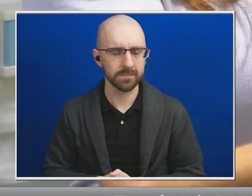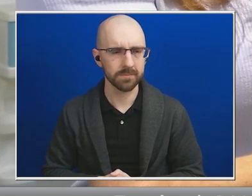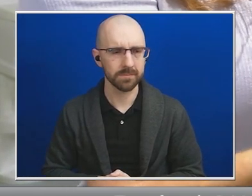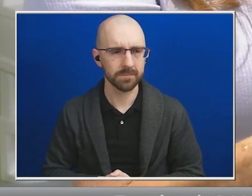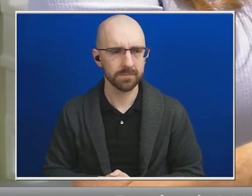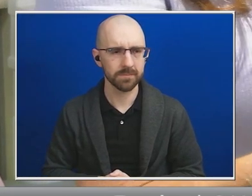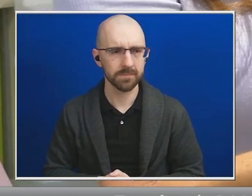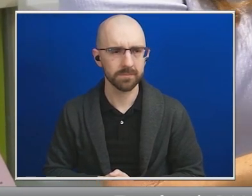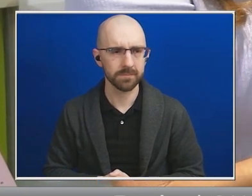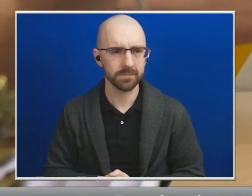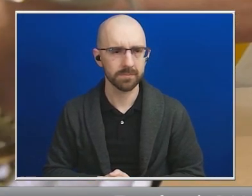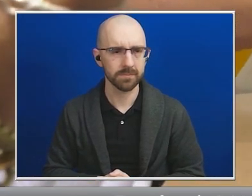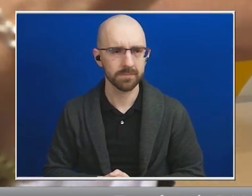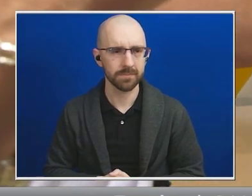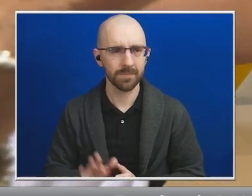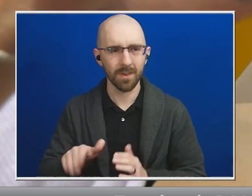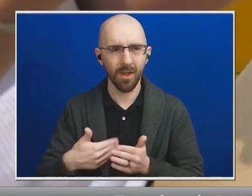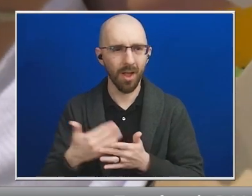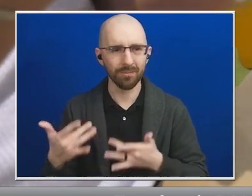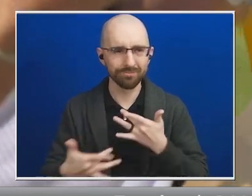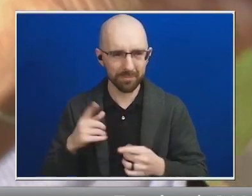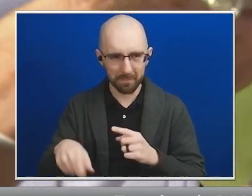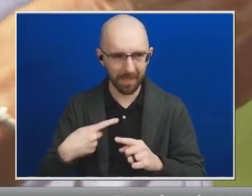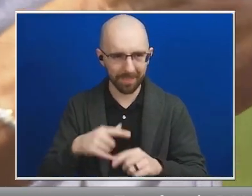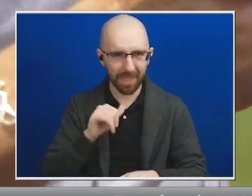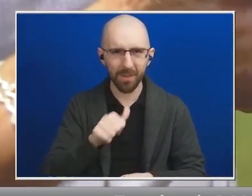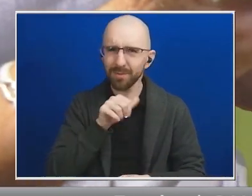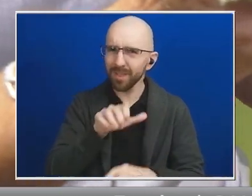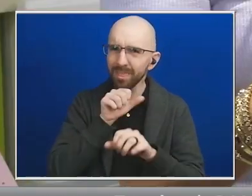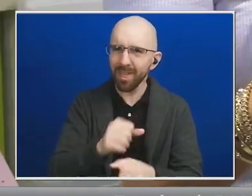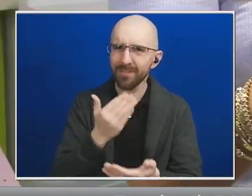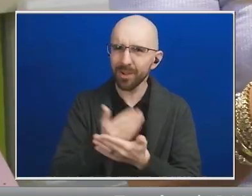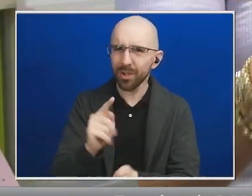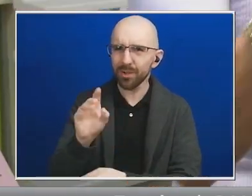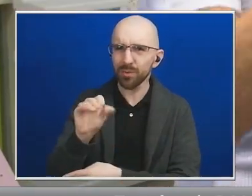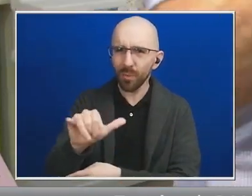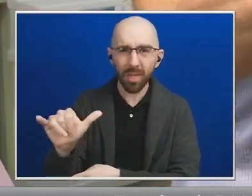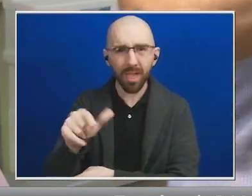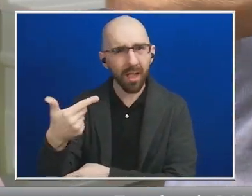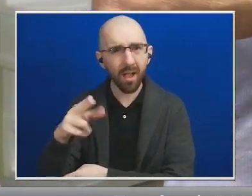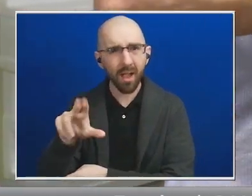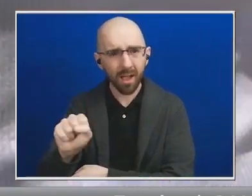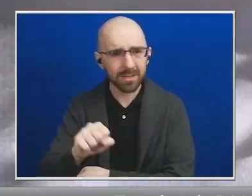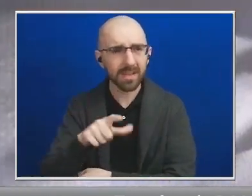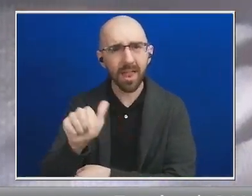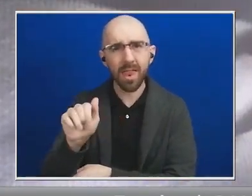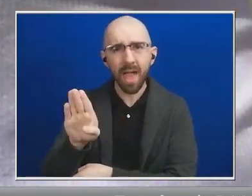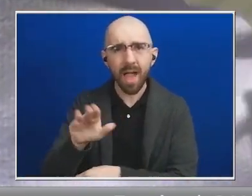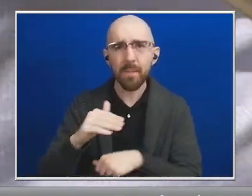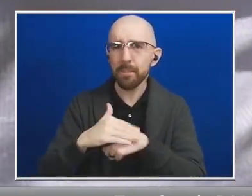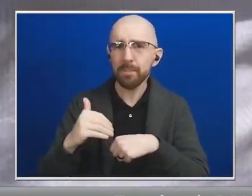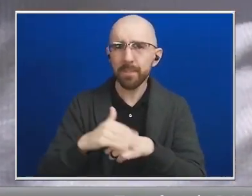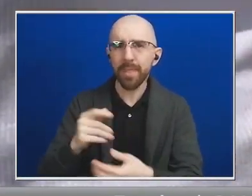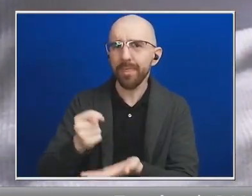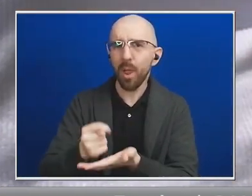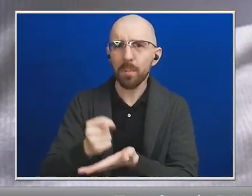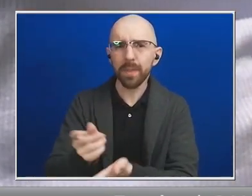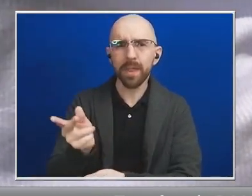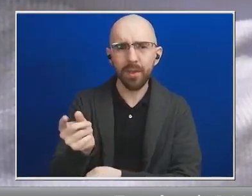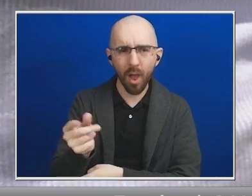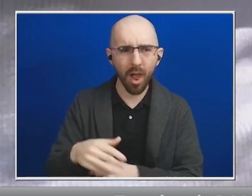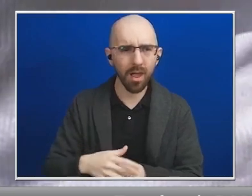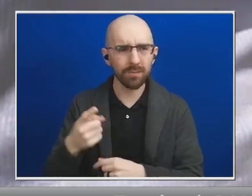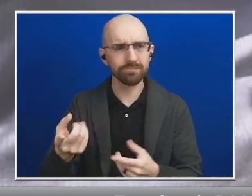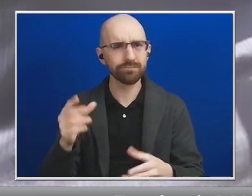We're all giddy about Gus. Who doesn't love a great toy like Gus, a lab pet therapy dog? He comes complete with his own